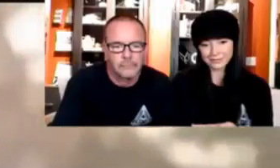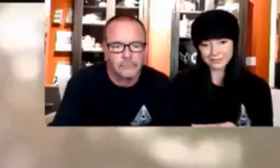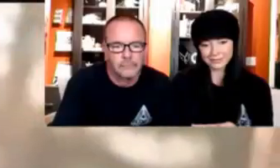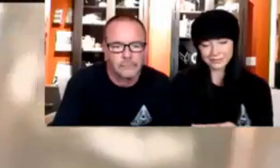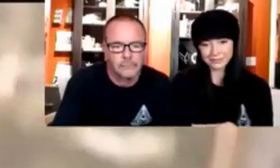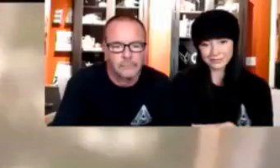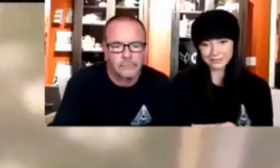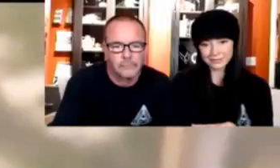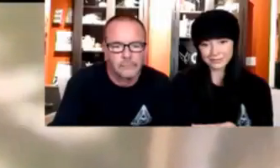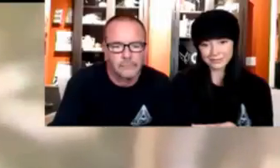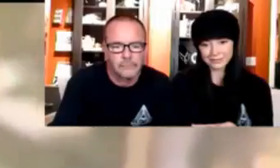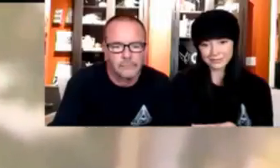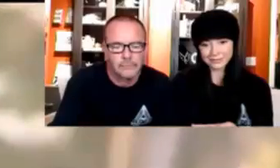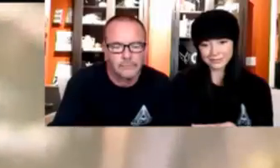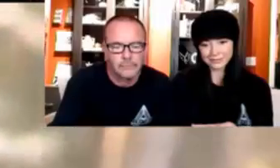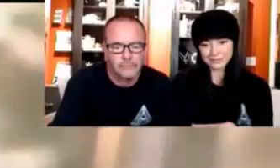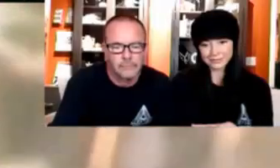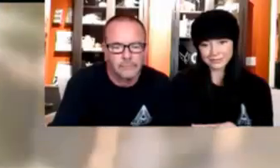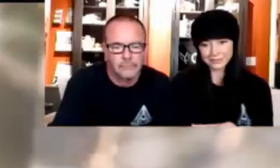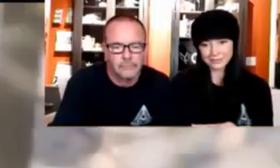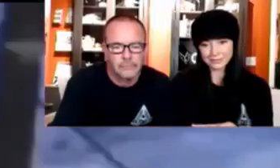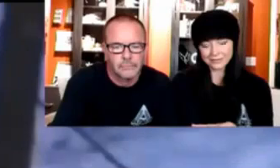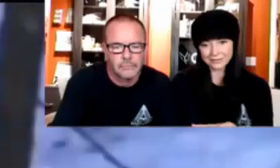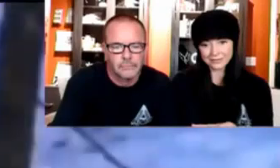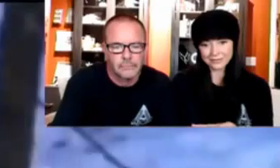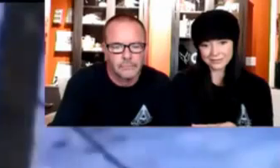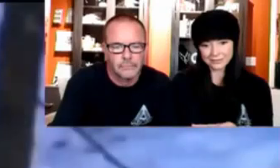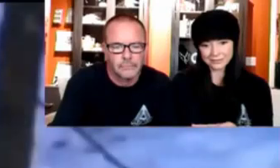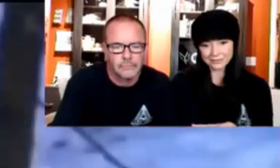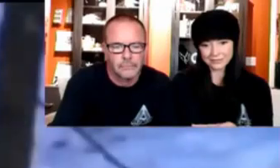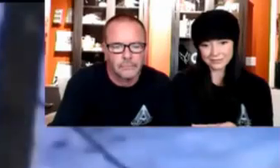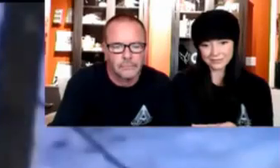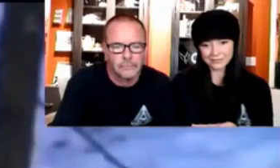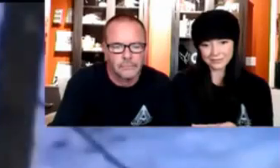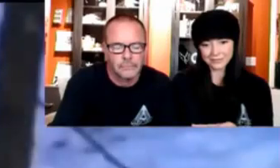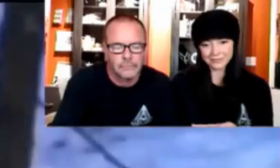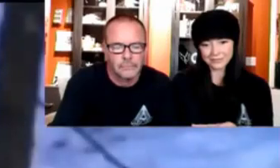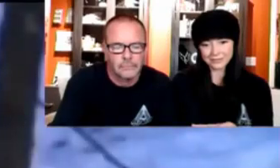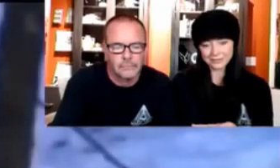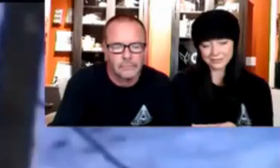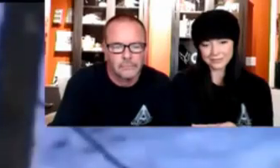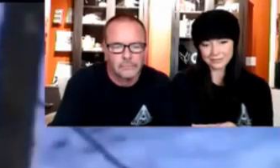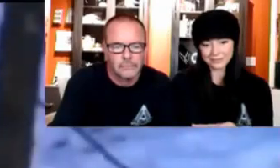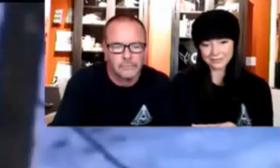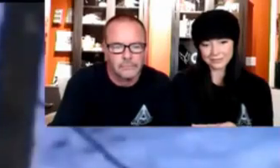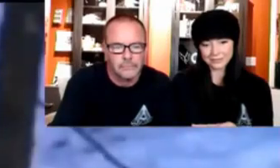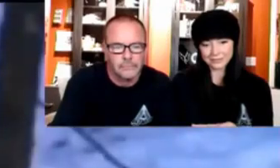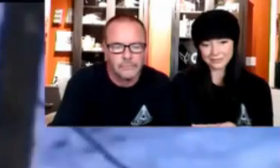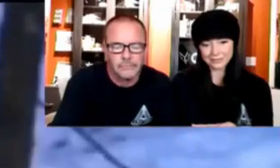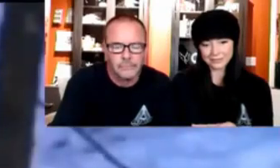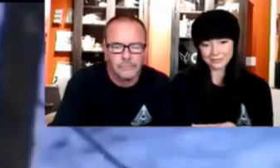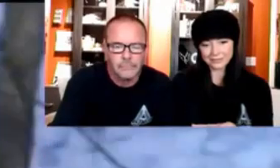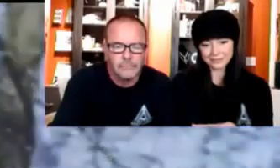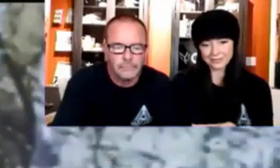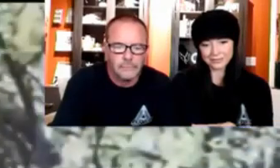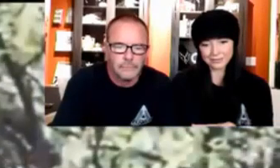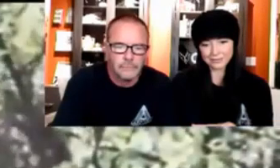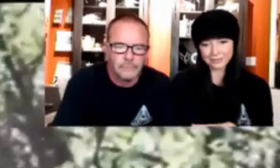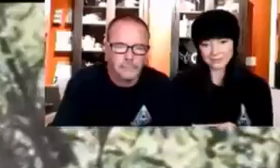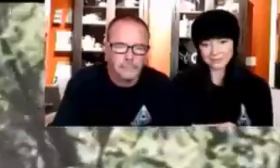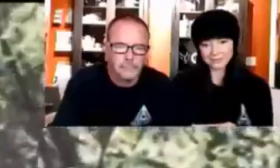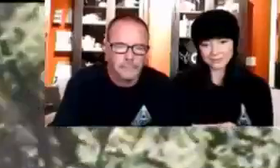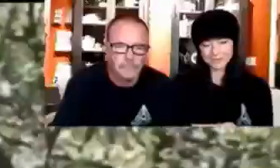bald eagles came down to feed on the carrion that the wolves had left. Bears fed on it too, and their population began to rise as well, partly